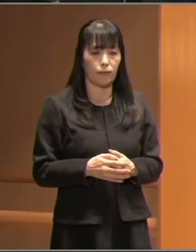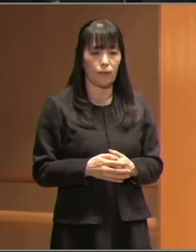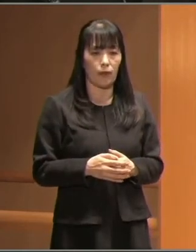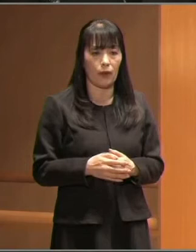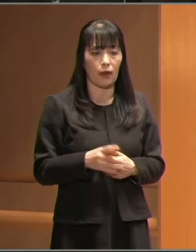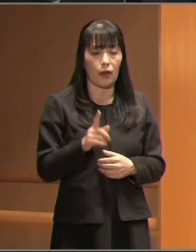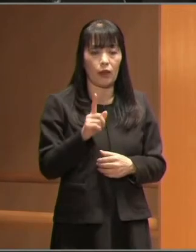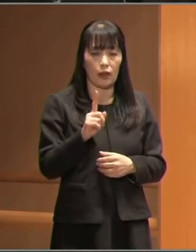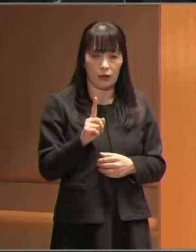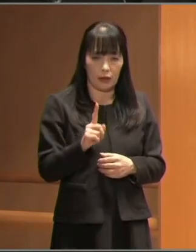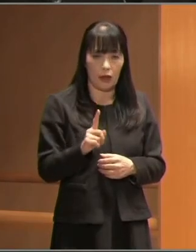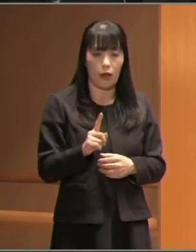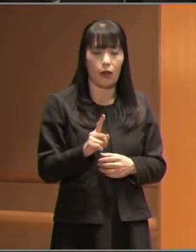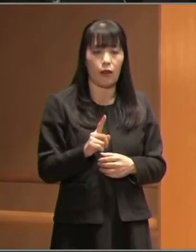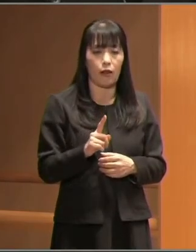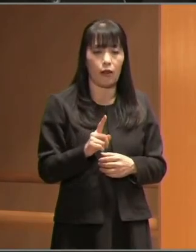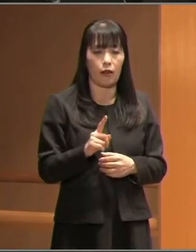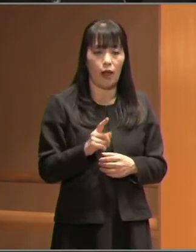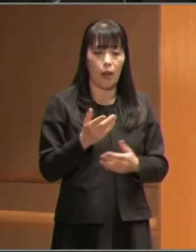But